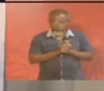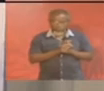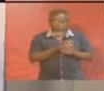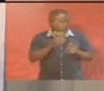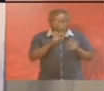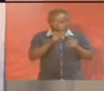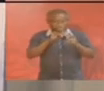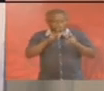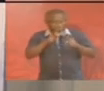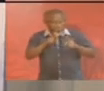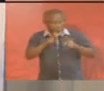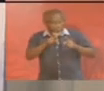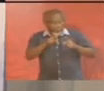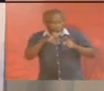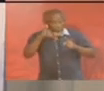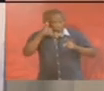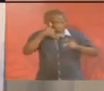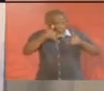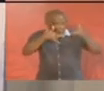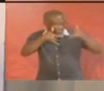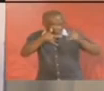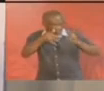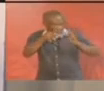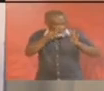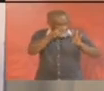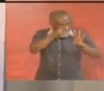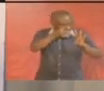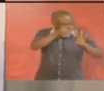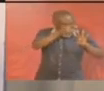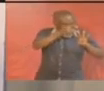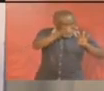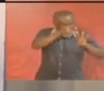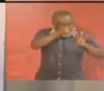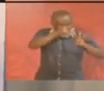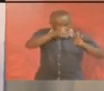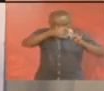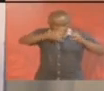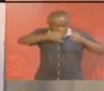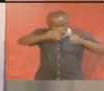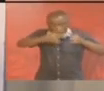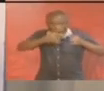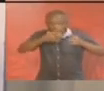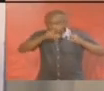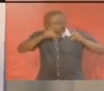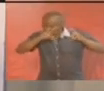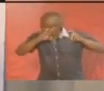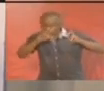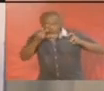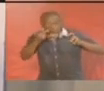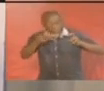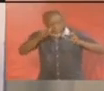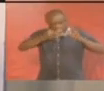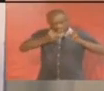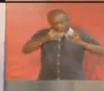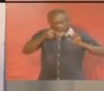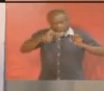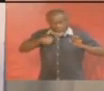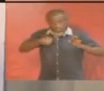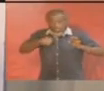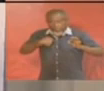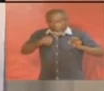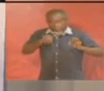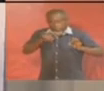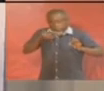in time when you were infectious. For that, the CDC and the WHO guidelines both indicate